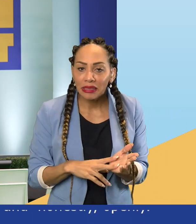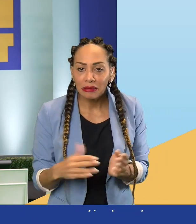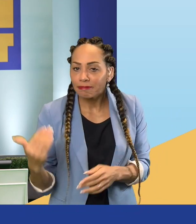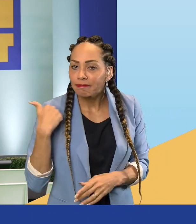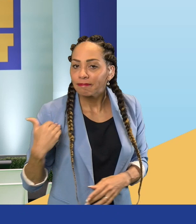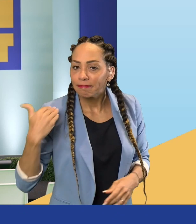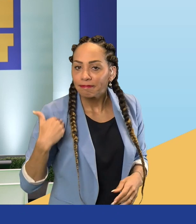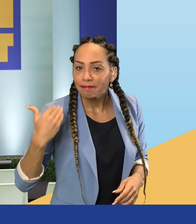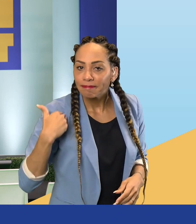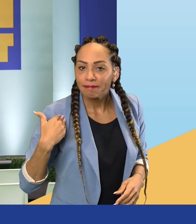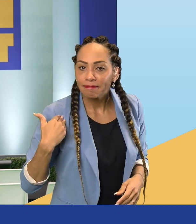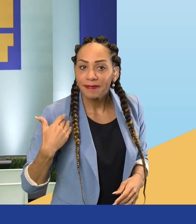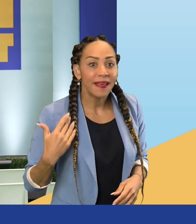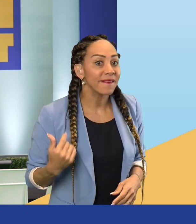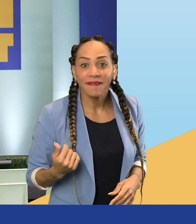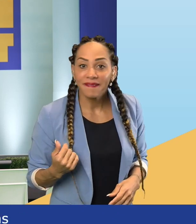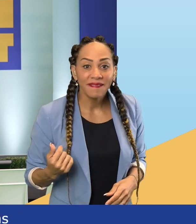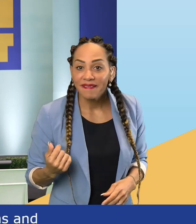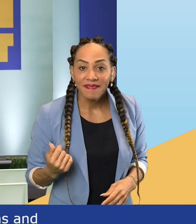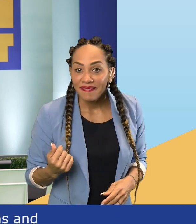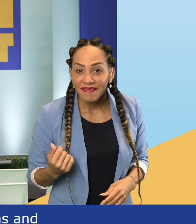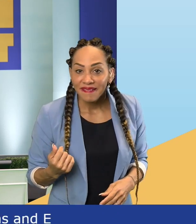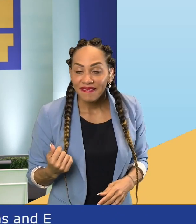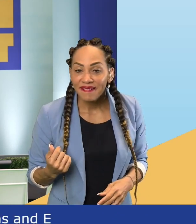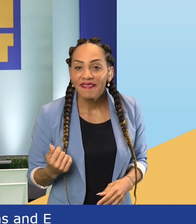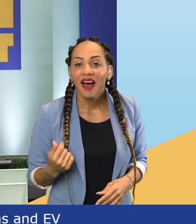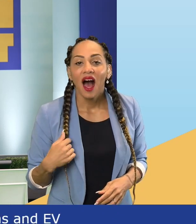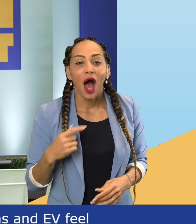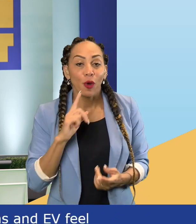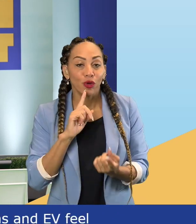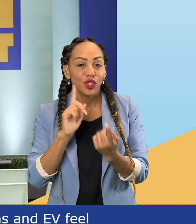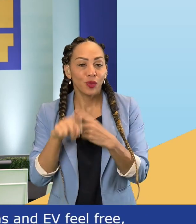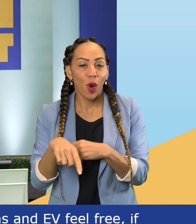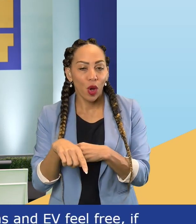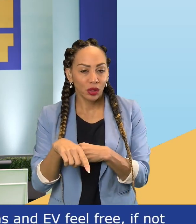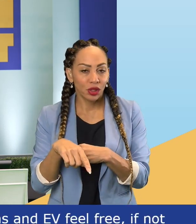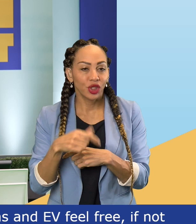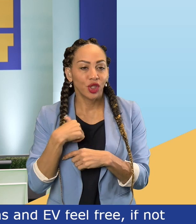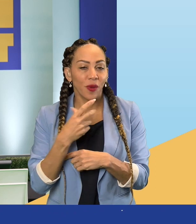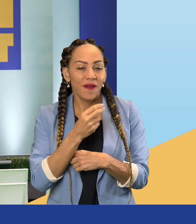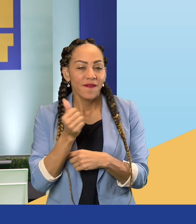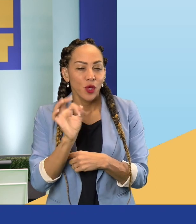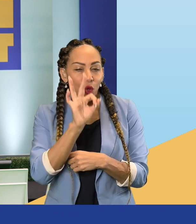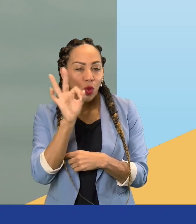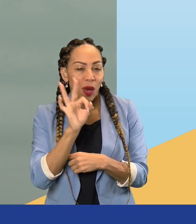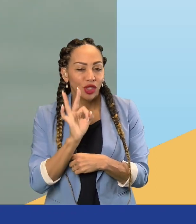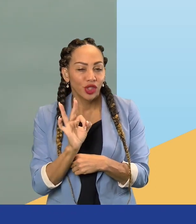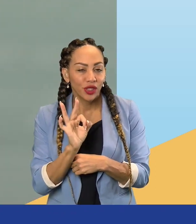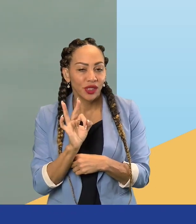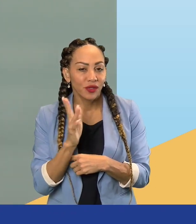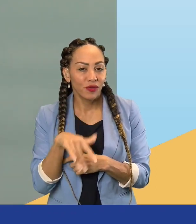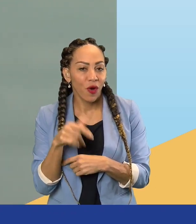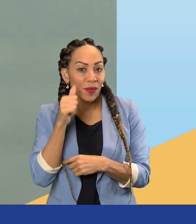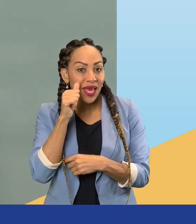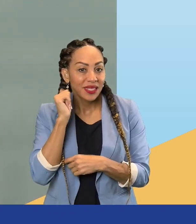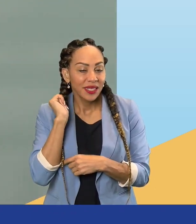If not, I will tackle a few questions that I got yesterday from a lovely lady I spoke to from Liverpool who had travelled